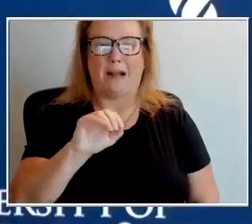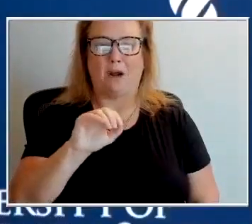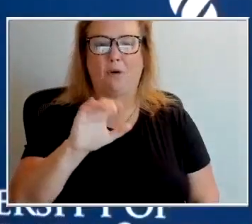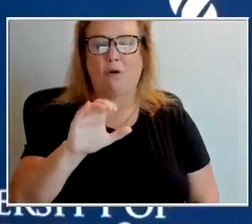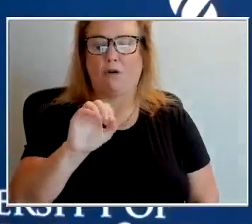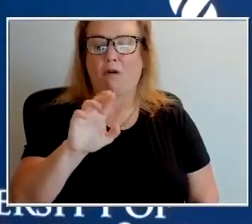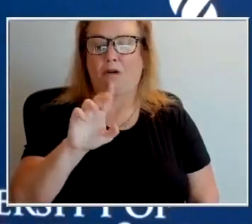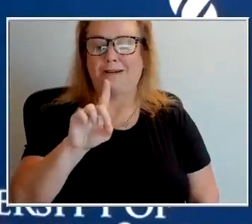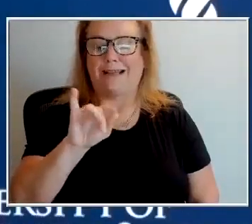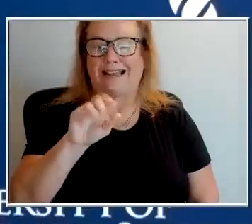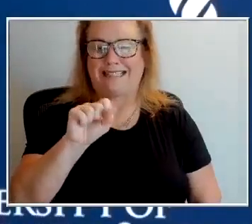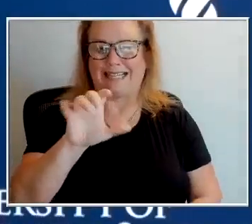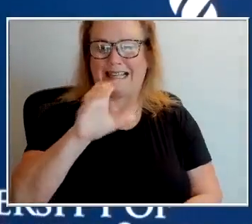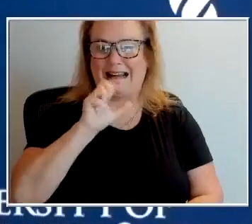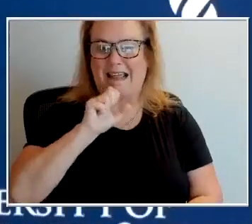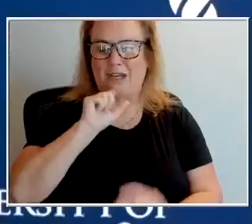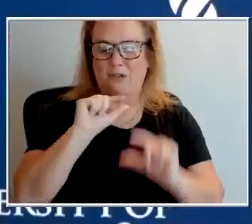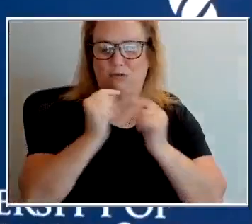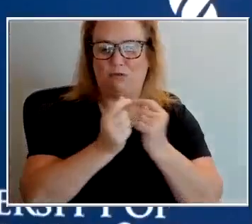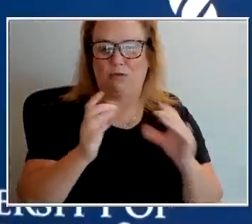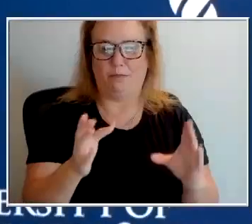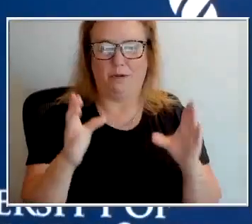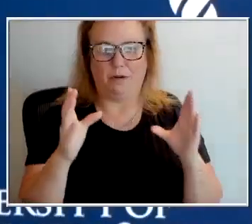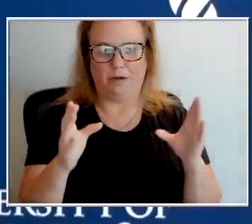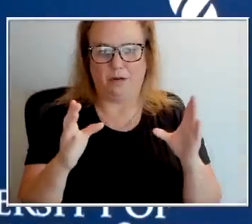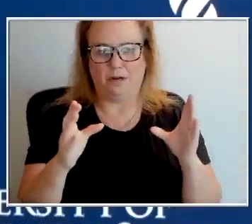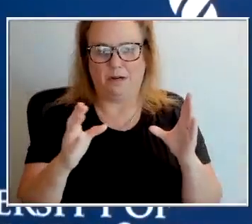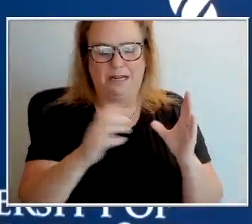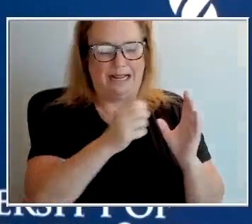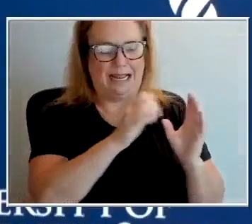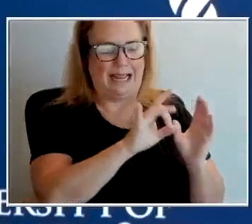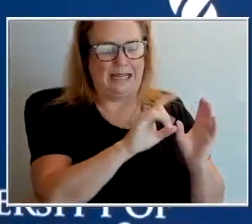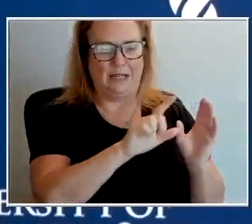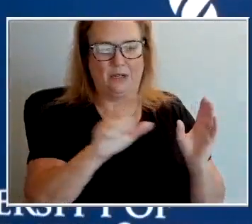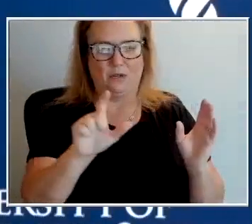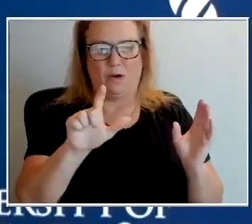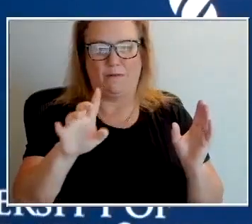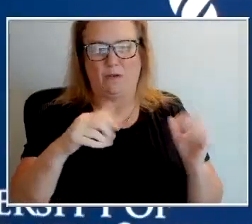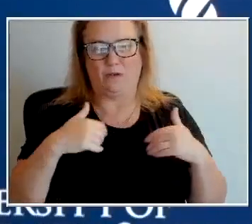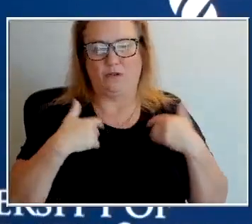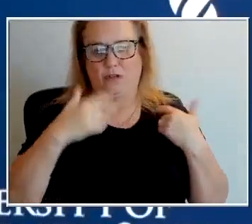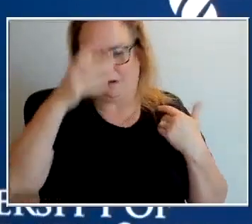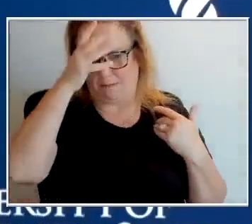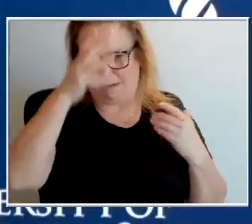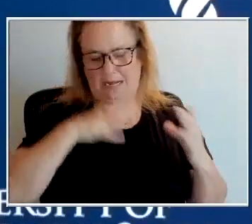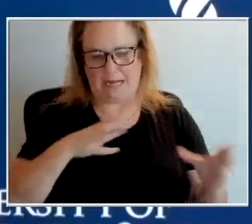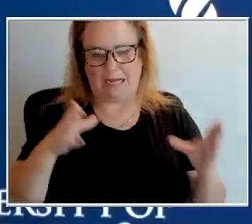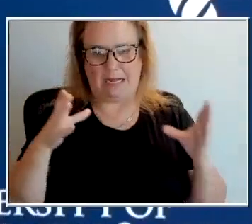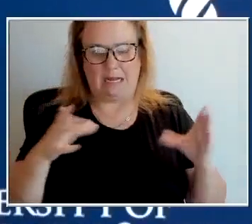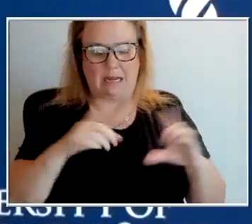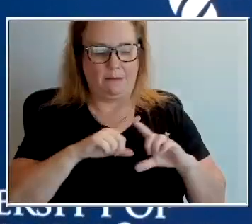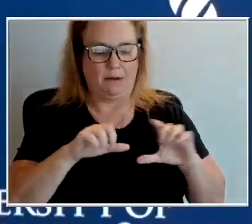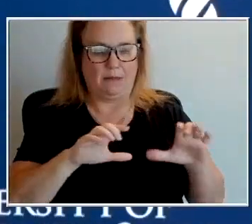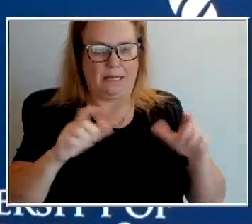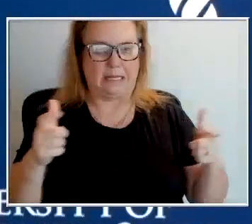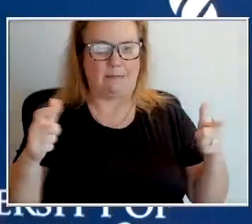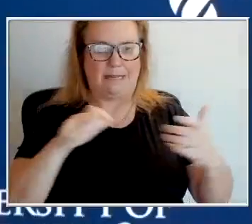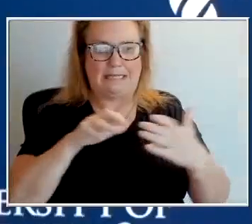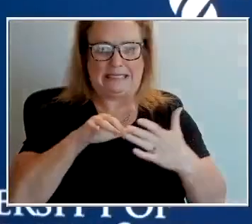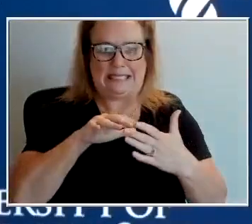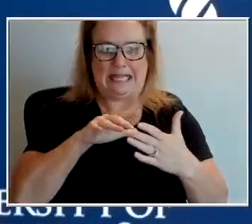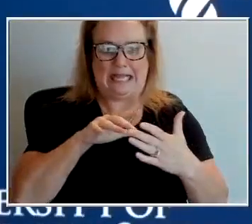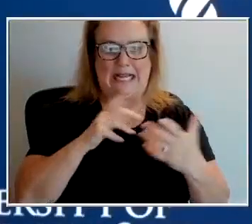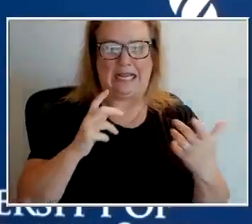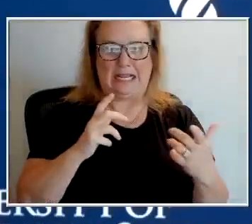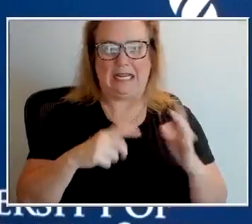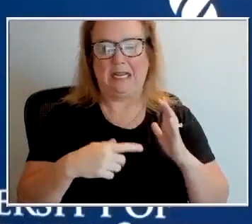certain age group, which was those boys about 18 to 24, those young men. But when they did that large study, they